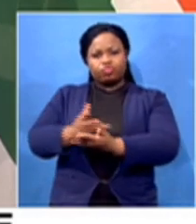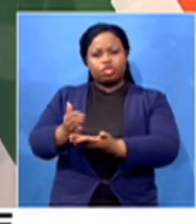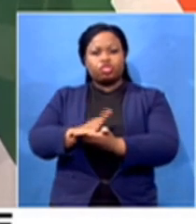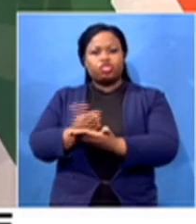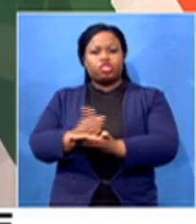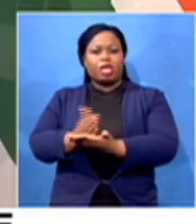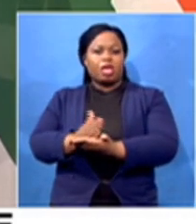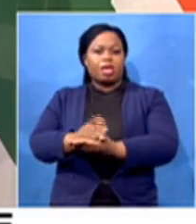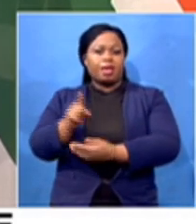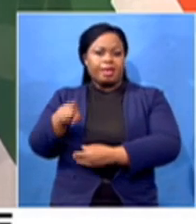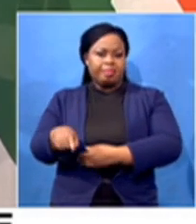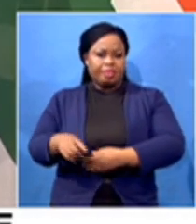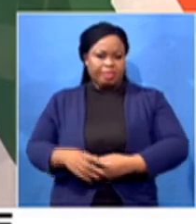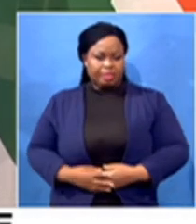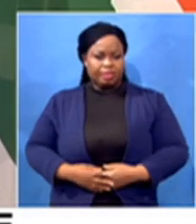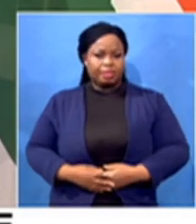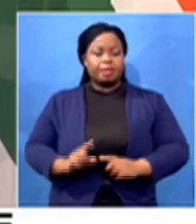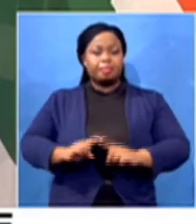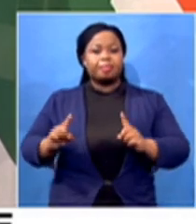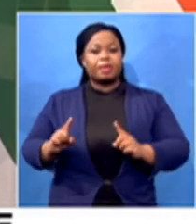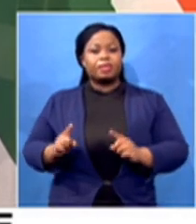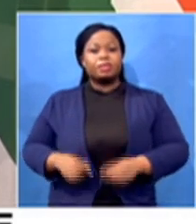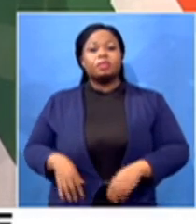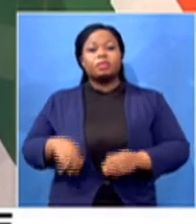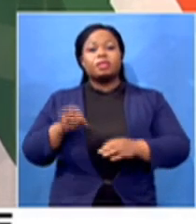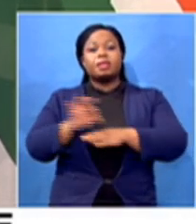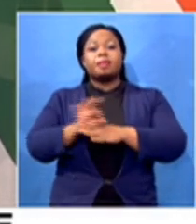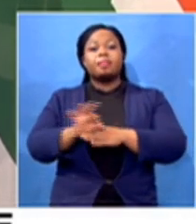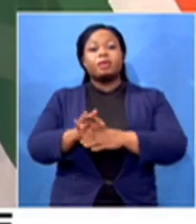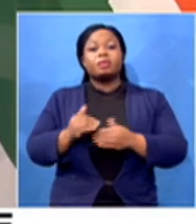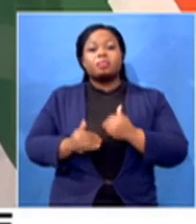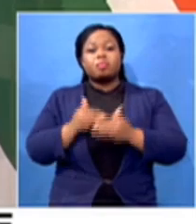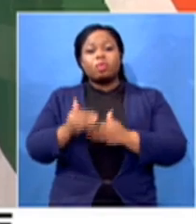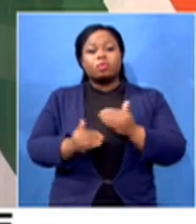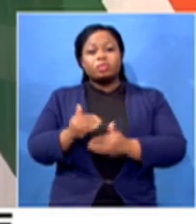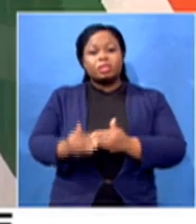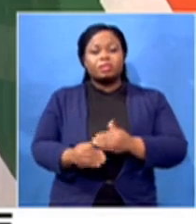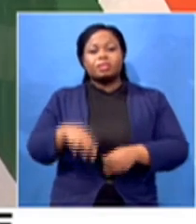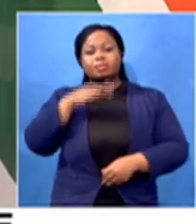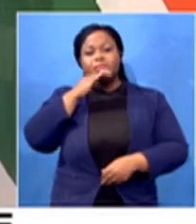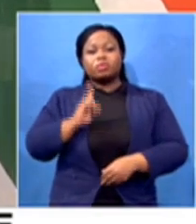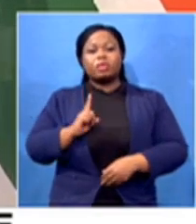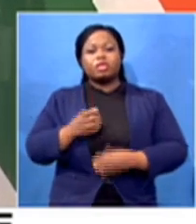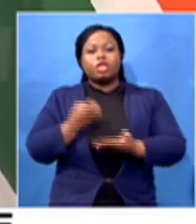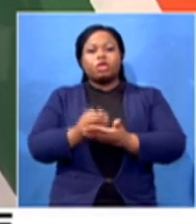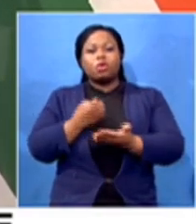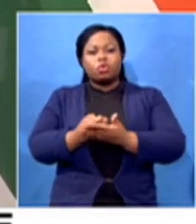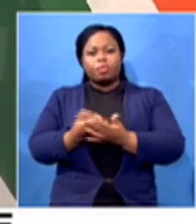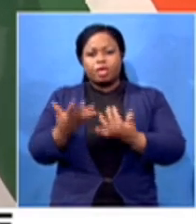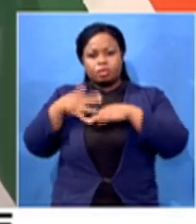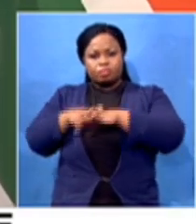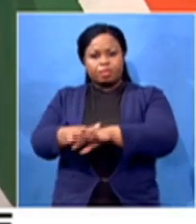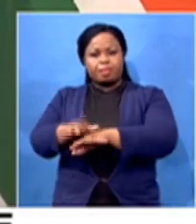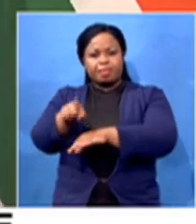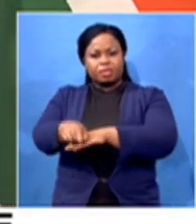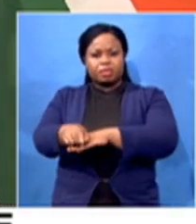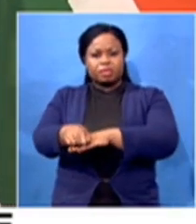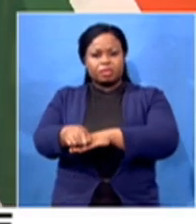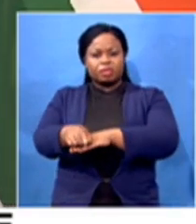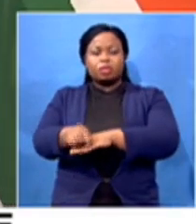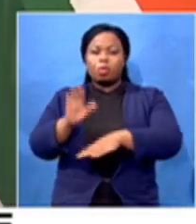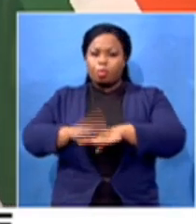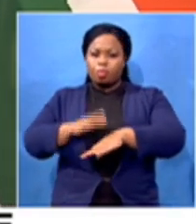is ensuring that we deepen economic integration between Lesotho and South Africa much